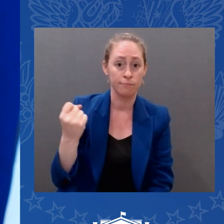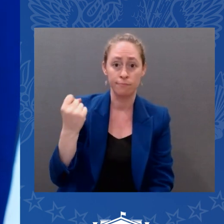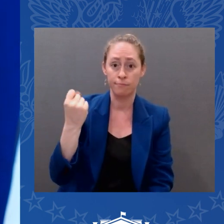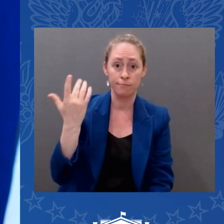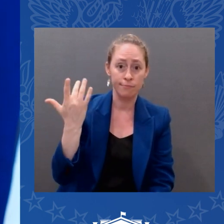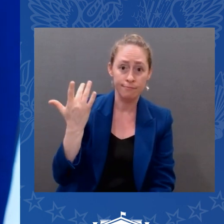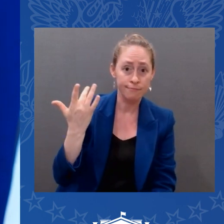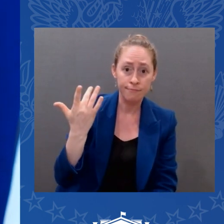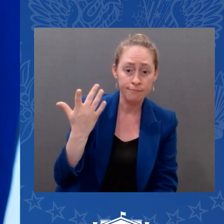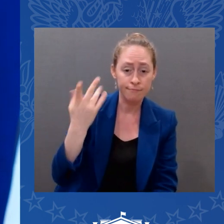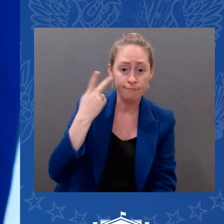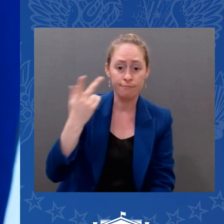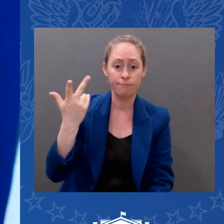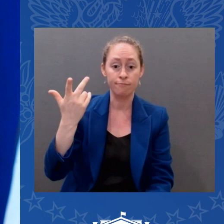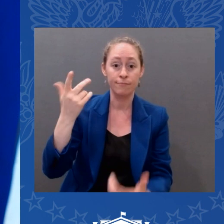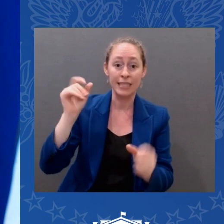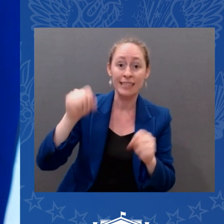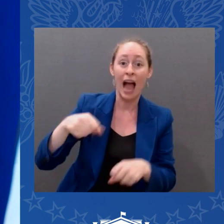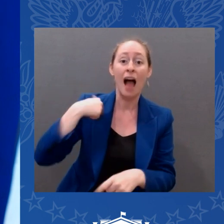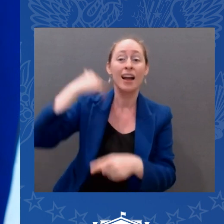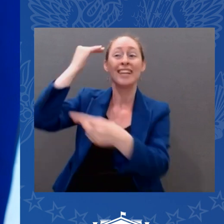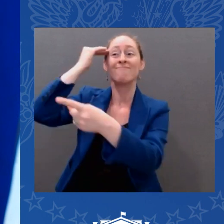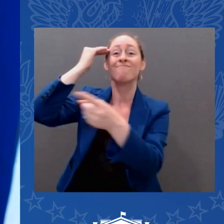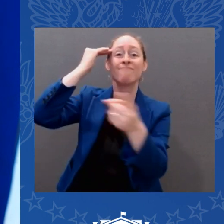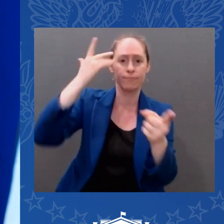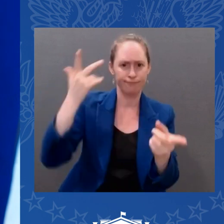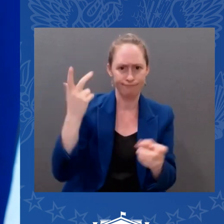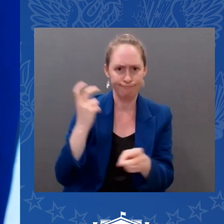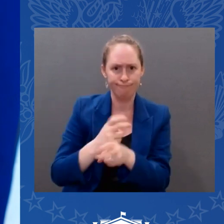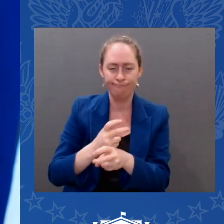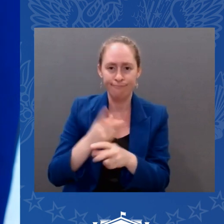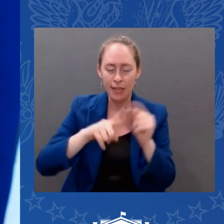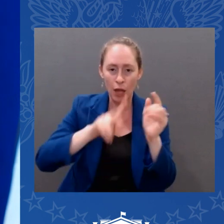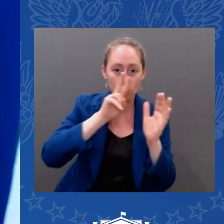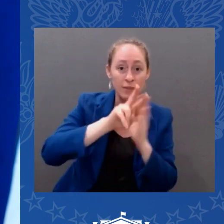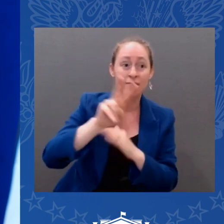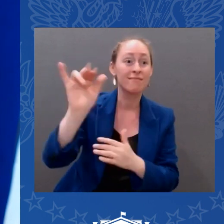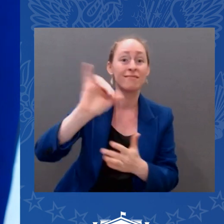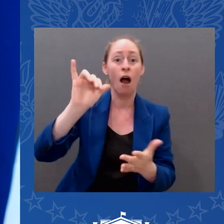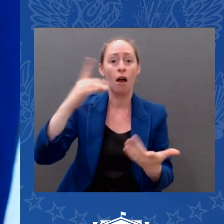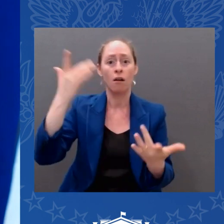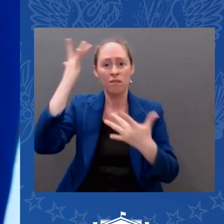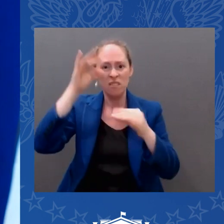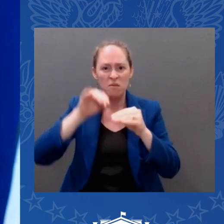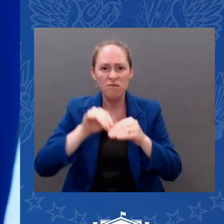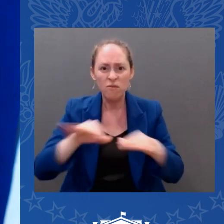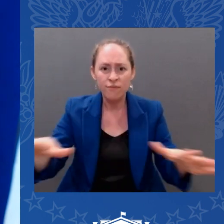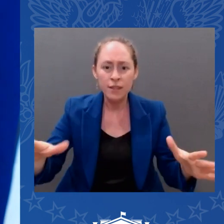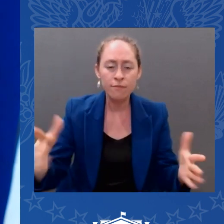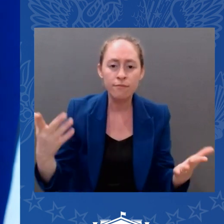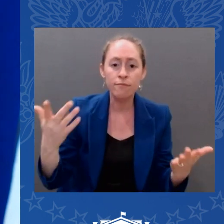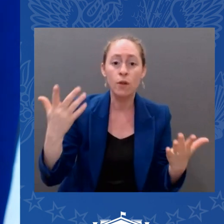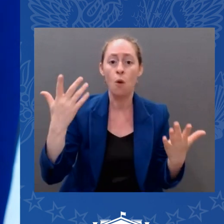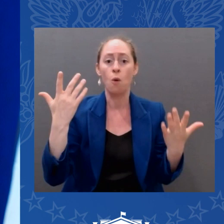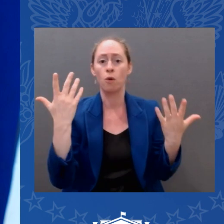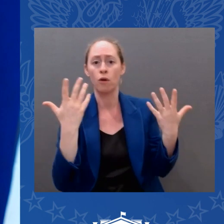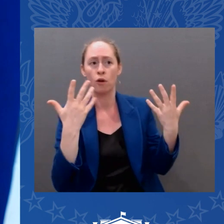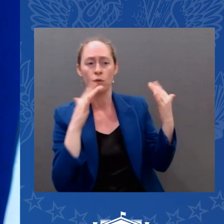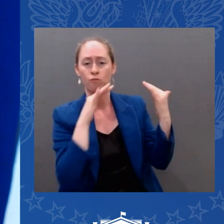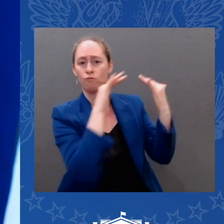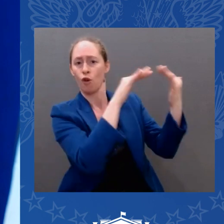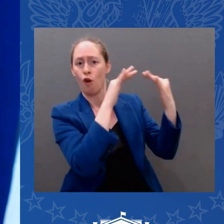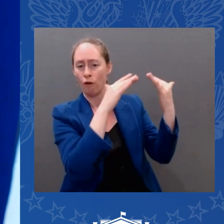the international situation. We therefore welcome with great satisfaction that many of these concerns have